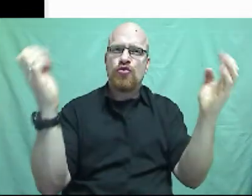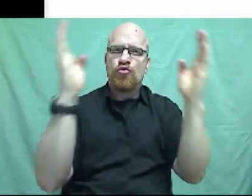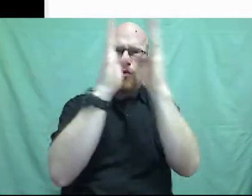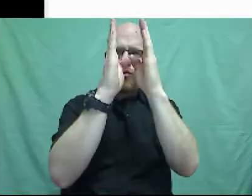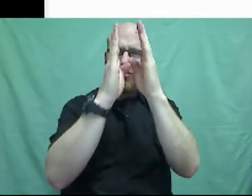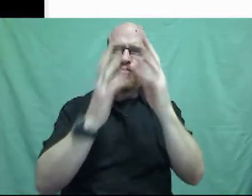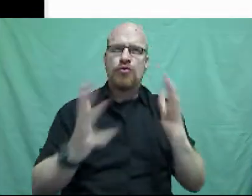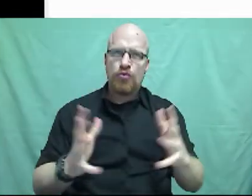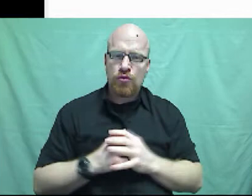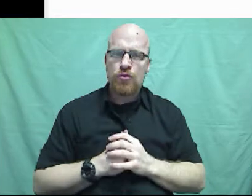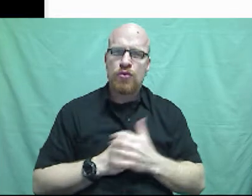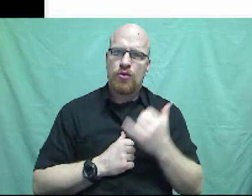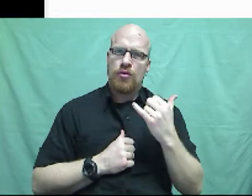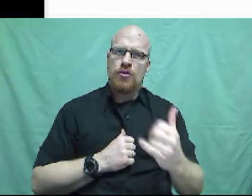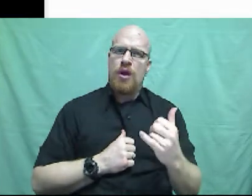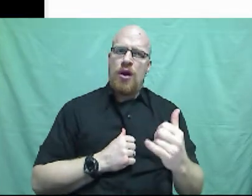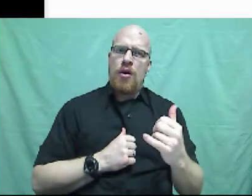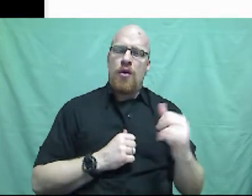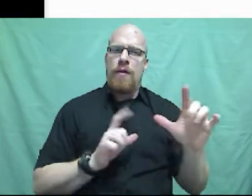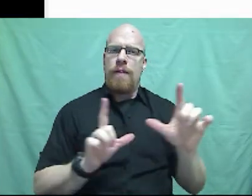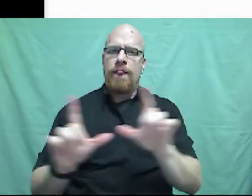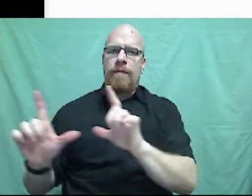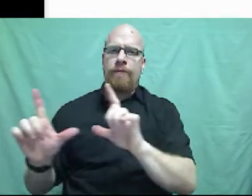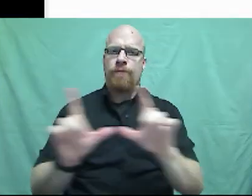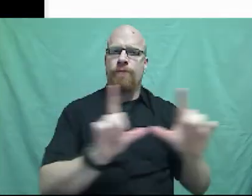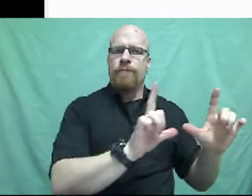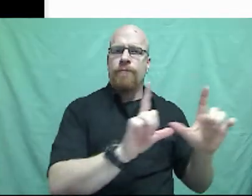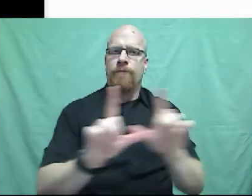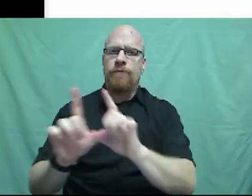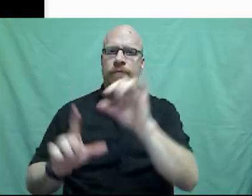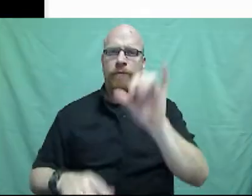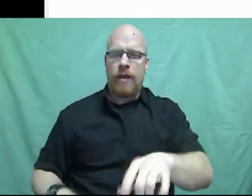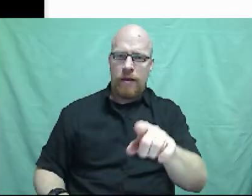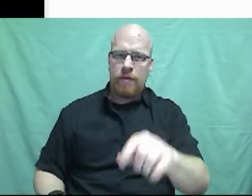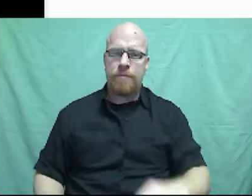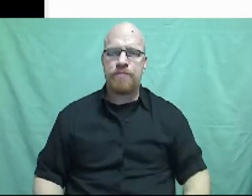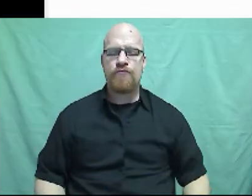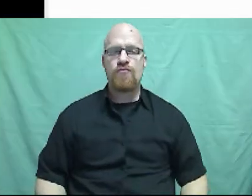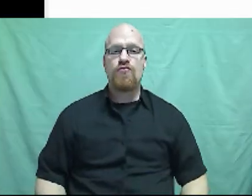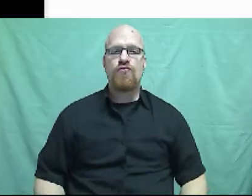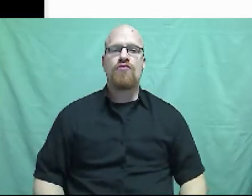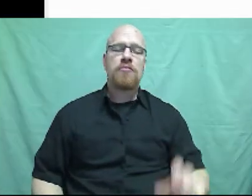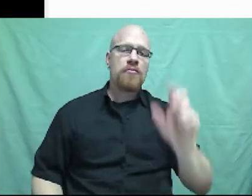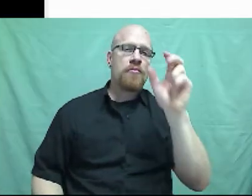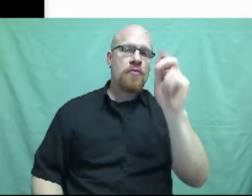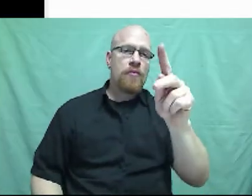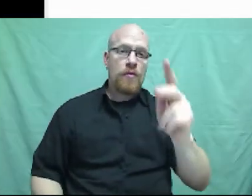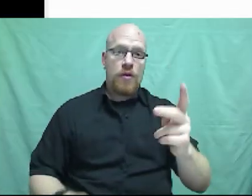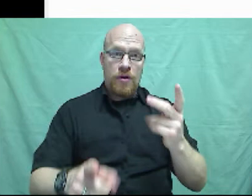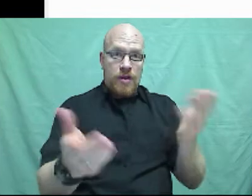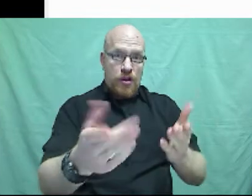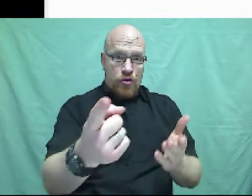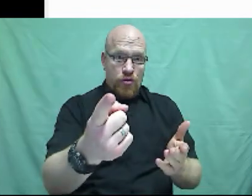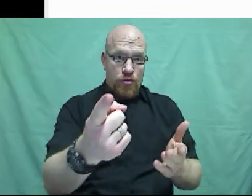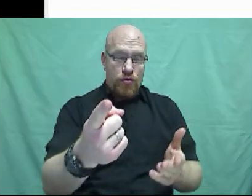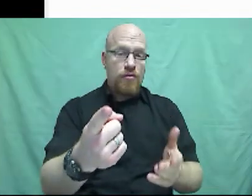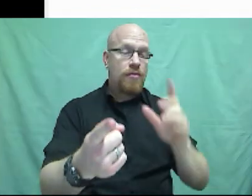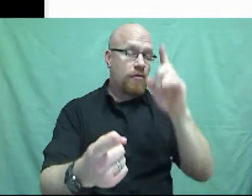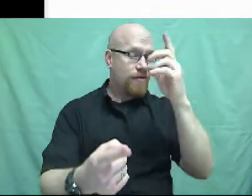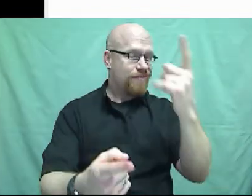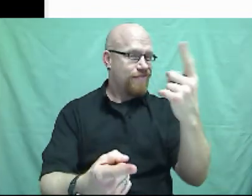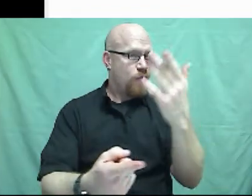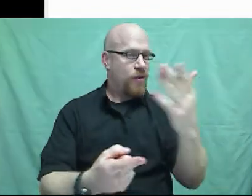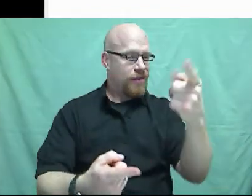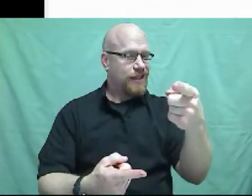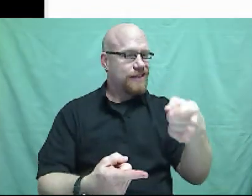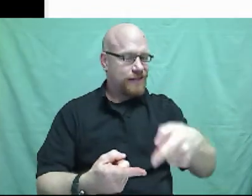parabola goes up and down, or opens downward, opens upward, and even where the parabola becomes wider or